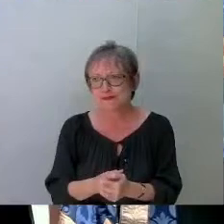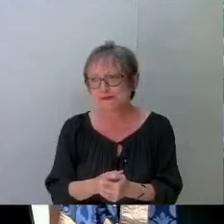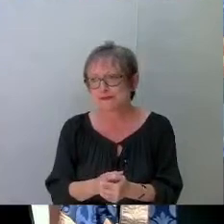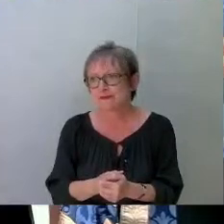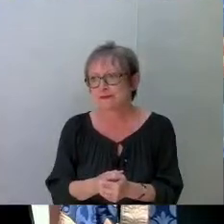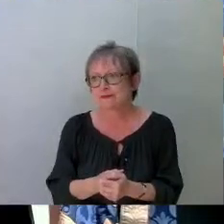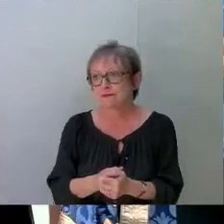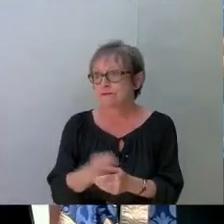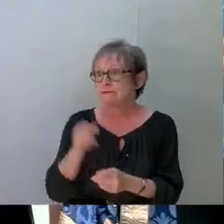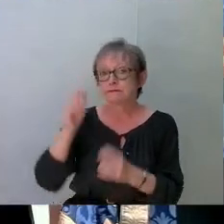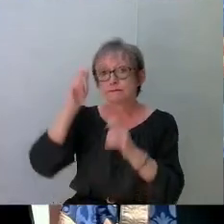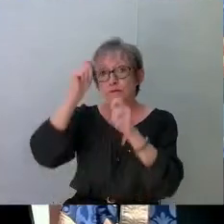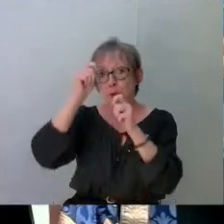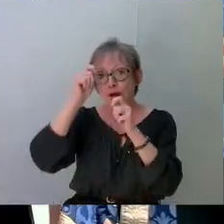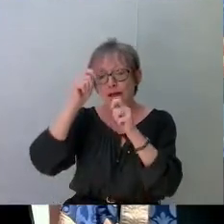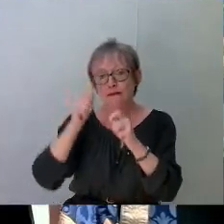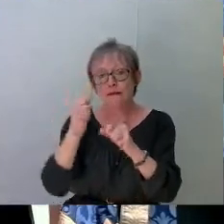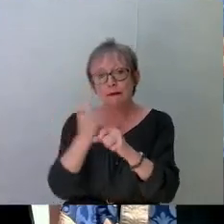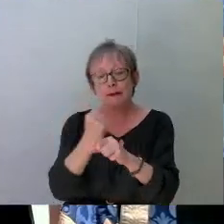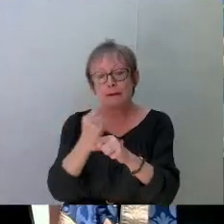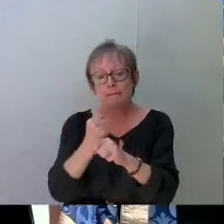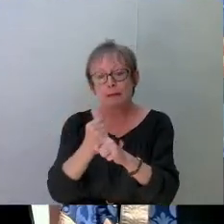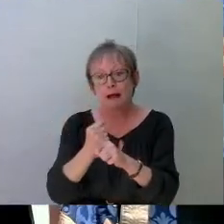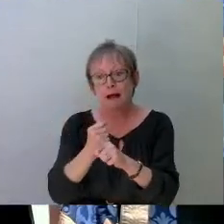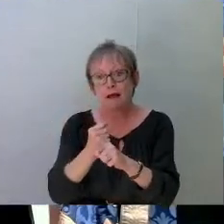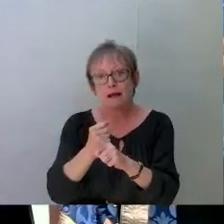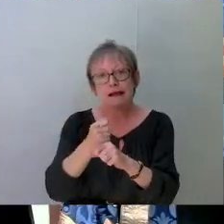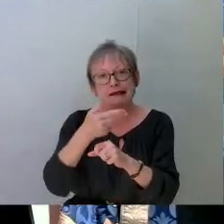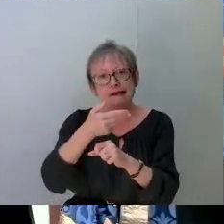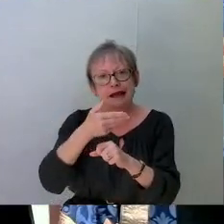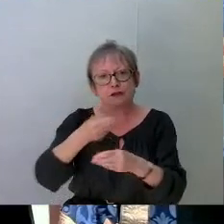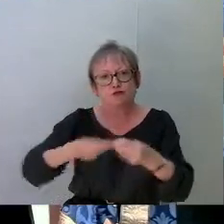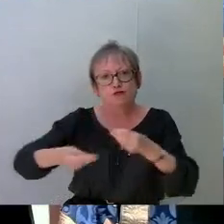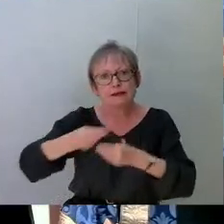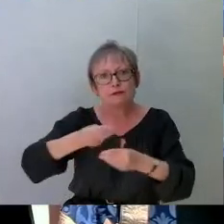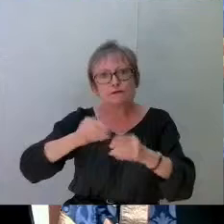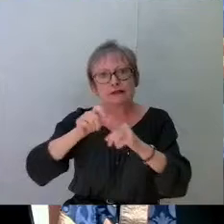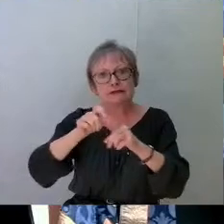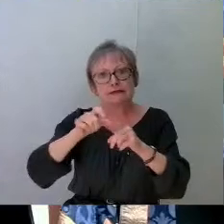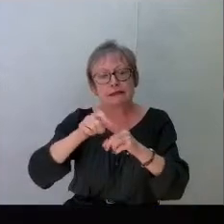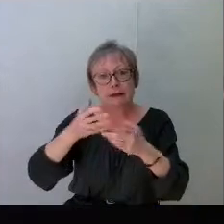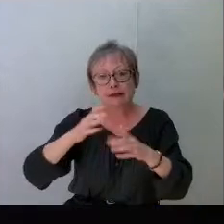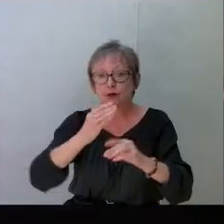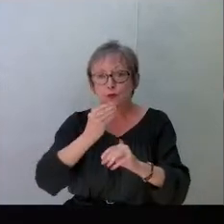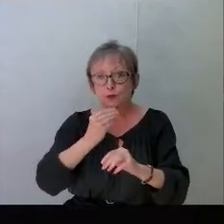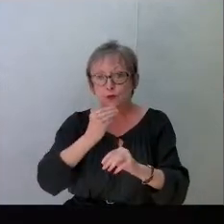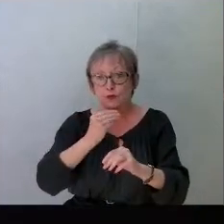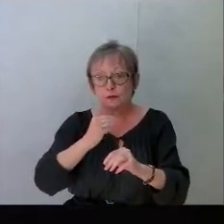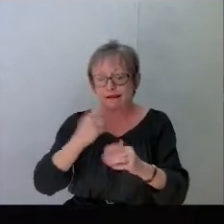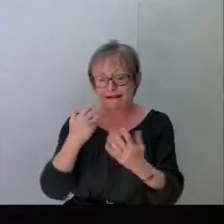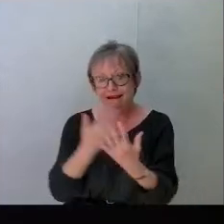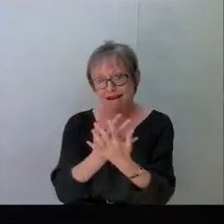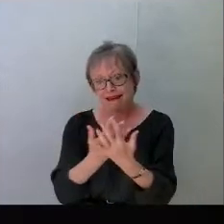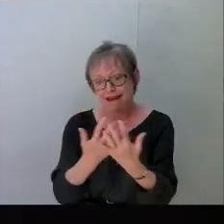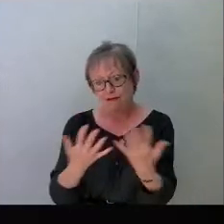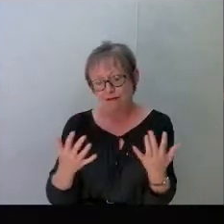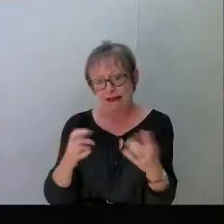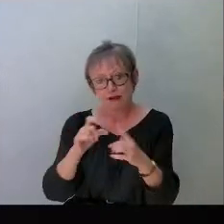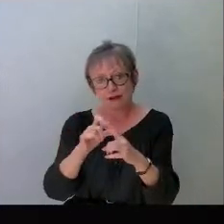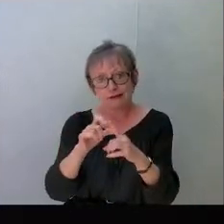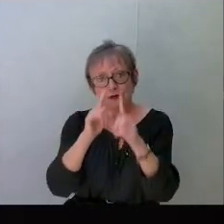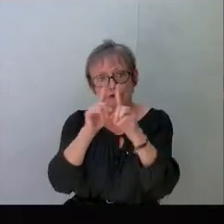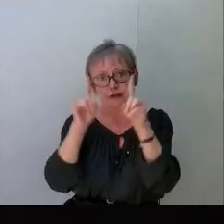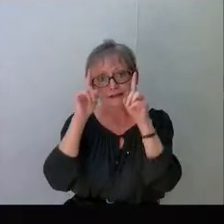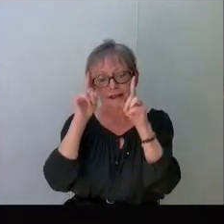This bonnet is actually made by the famous 9 Trades of Dundee, and it's been used at every Dundee